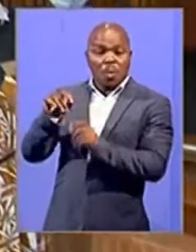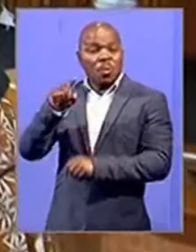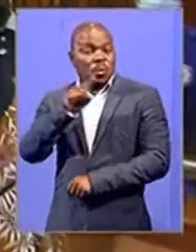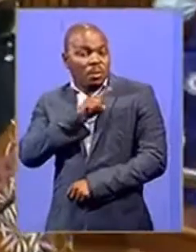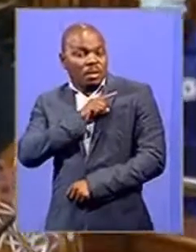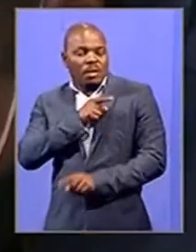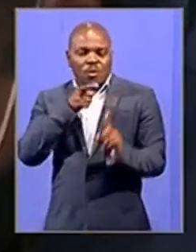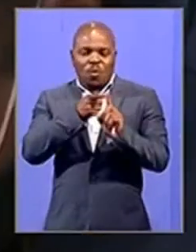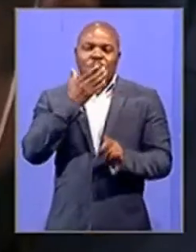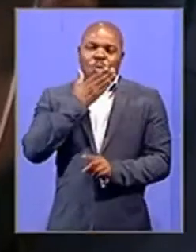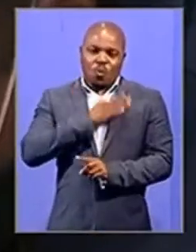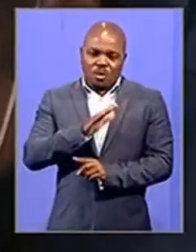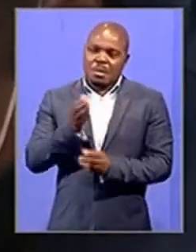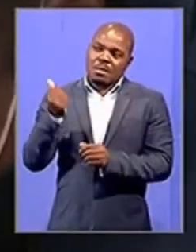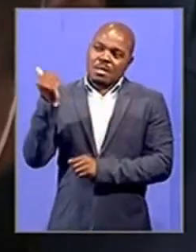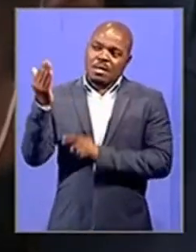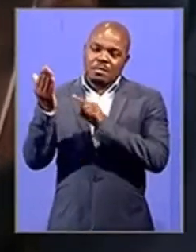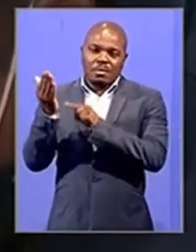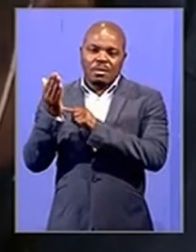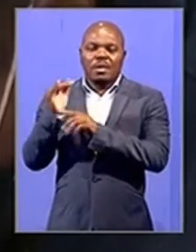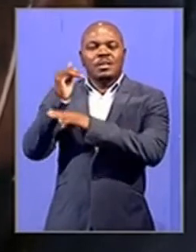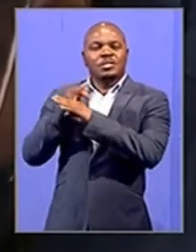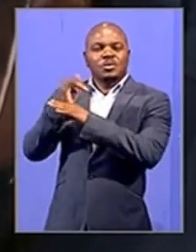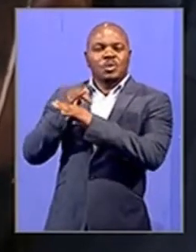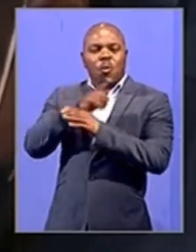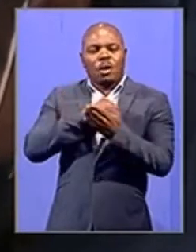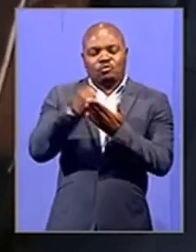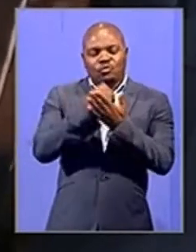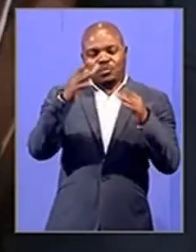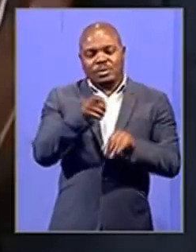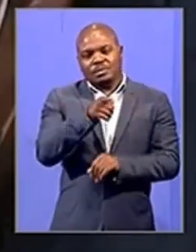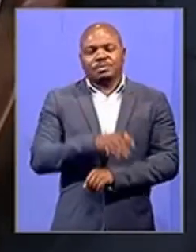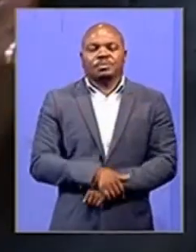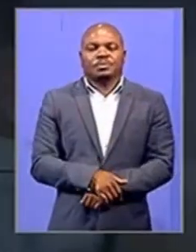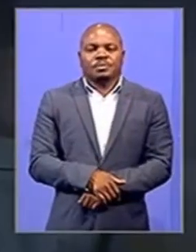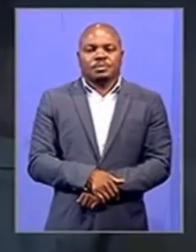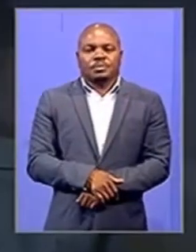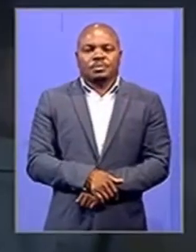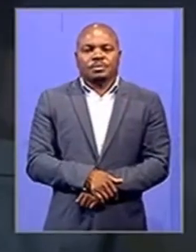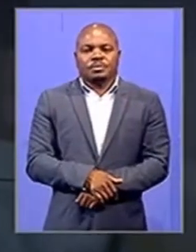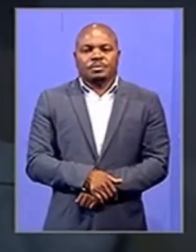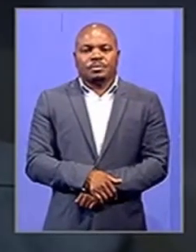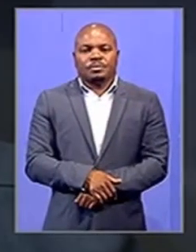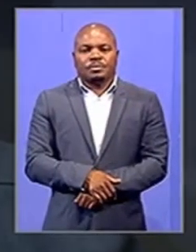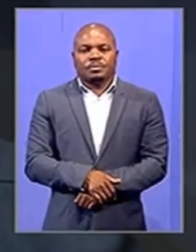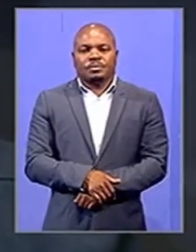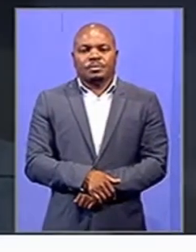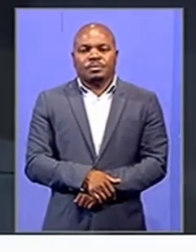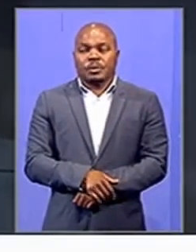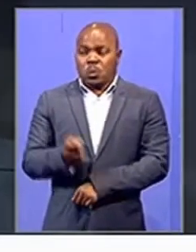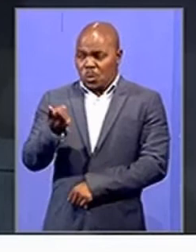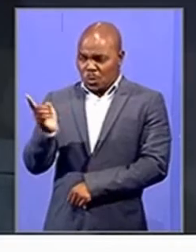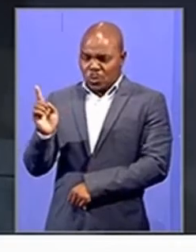ne e le gore a bone madi kwa di inshorense tse a ba kwadisitseng mo go tsona. It's a family member that me. These